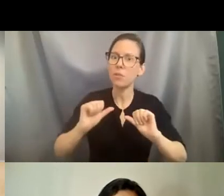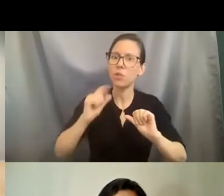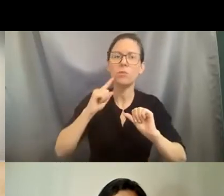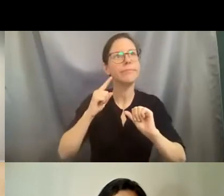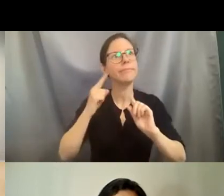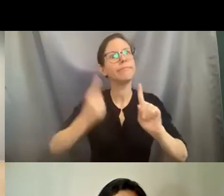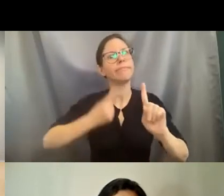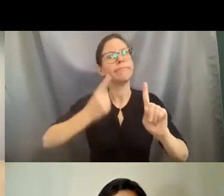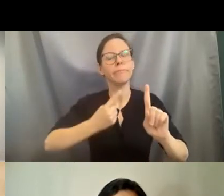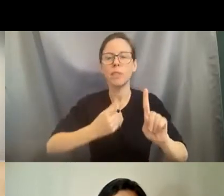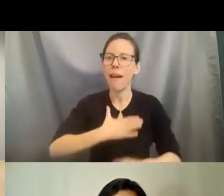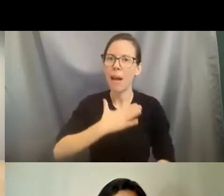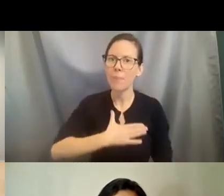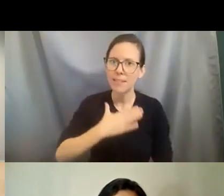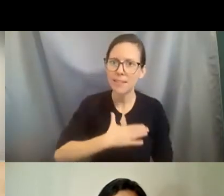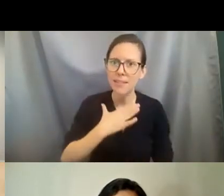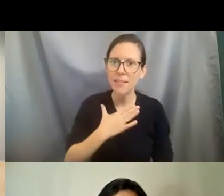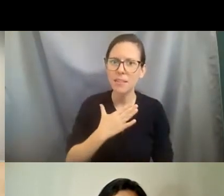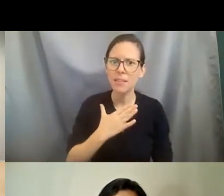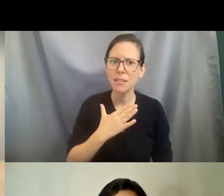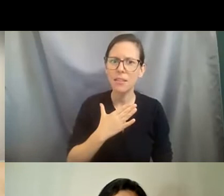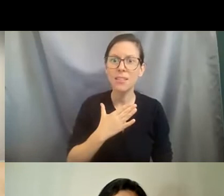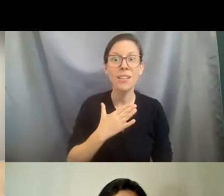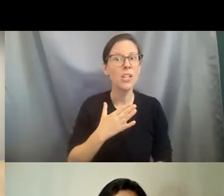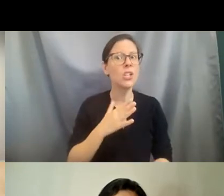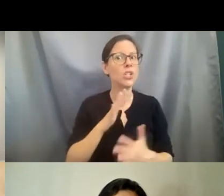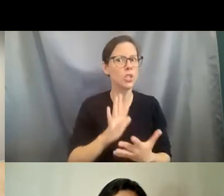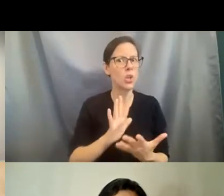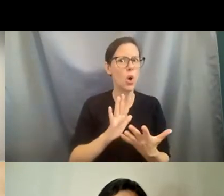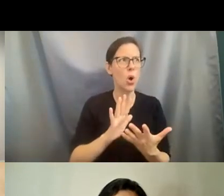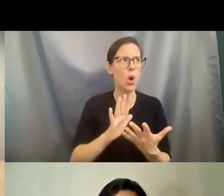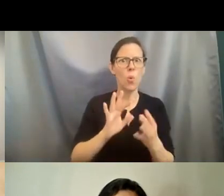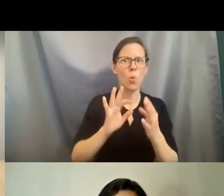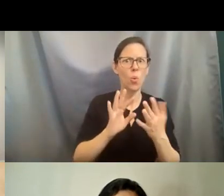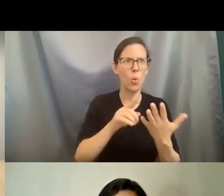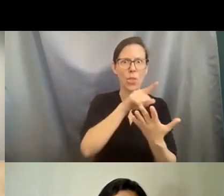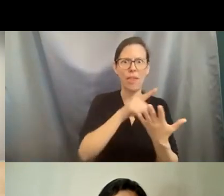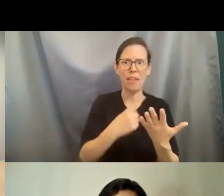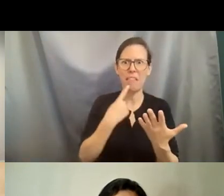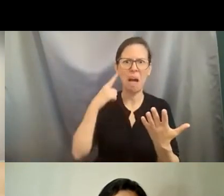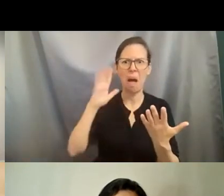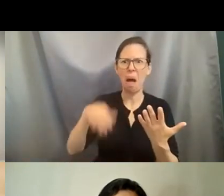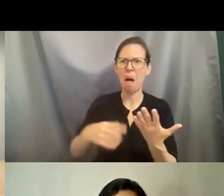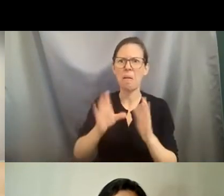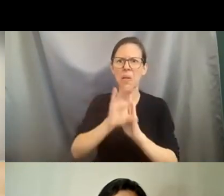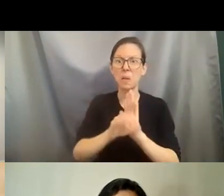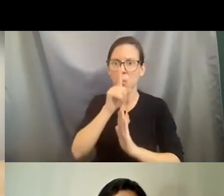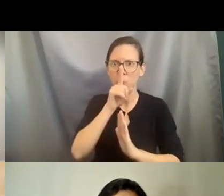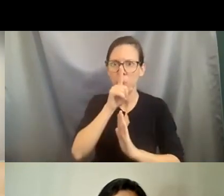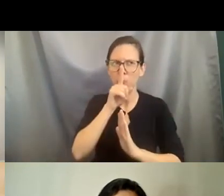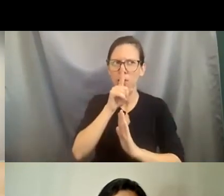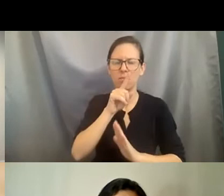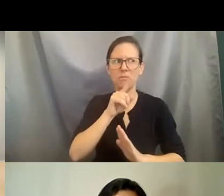So that's very troubling. And I think a lot of folks understand that. And secondly, turning this very